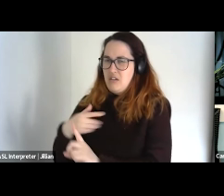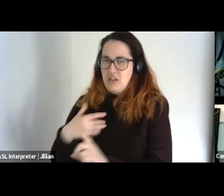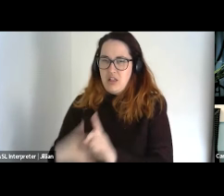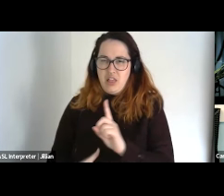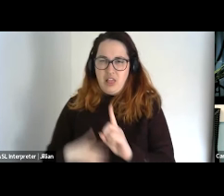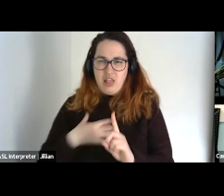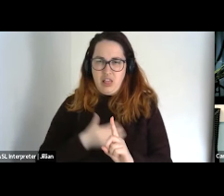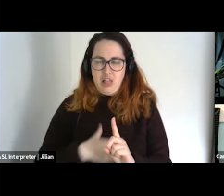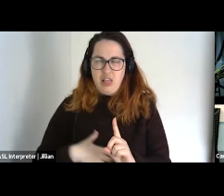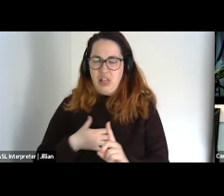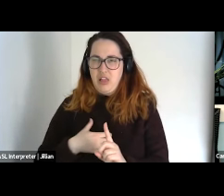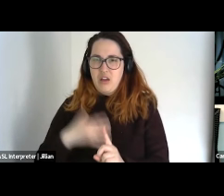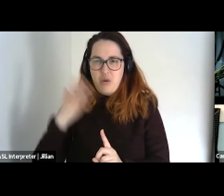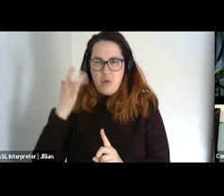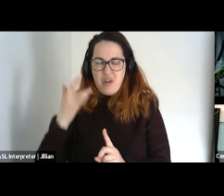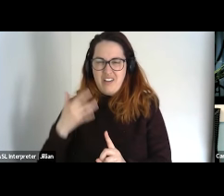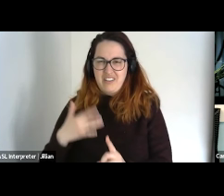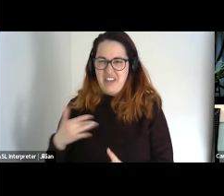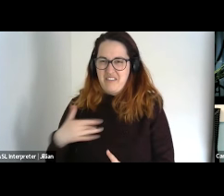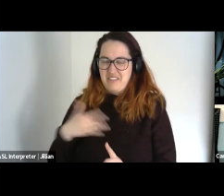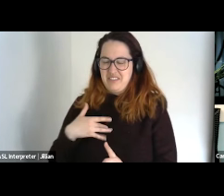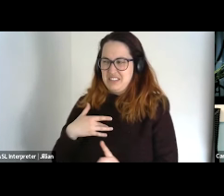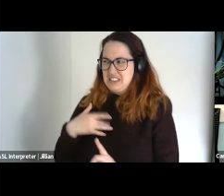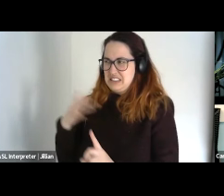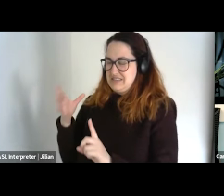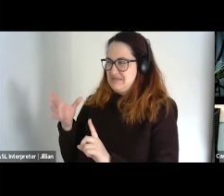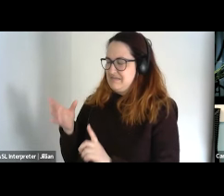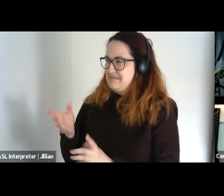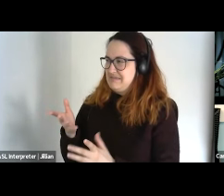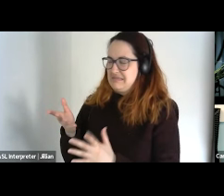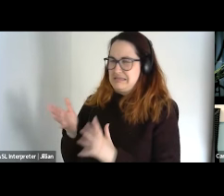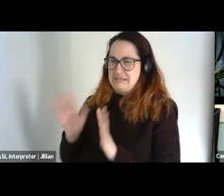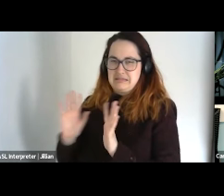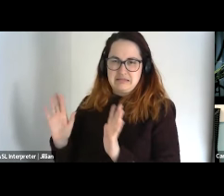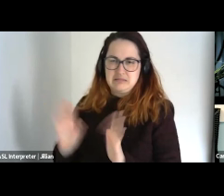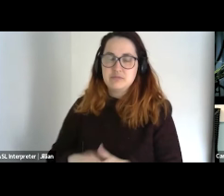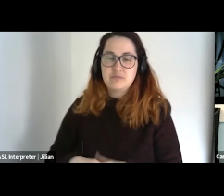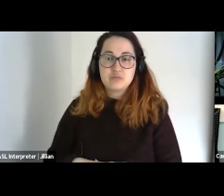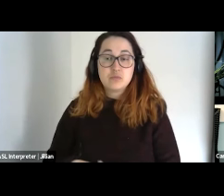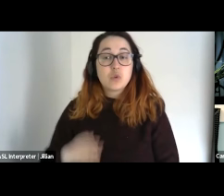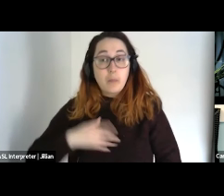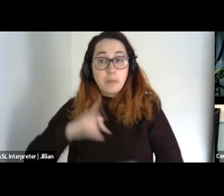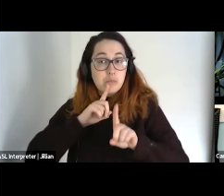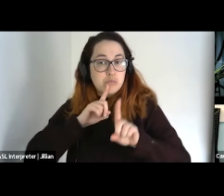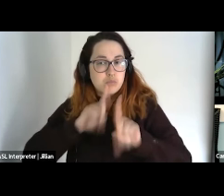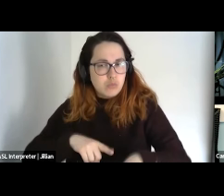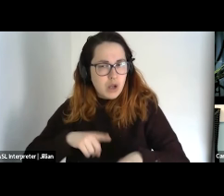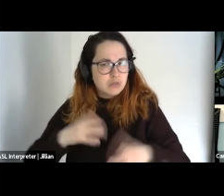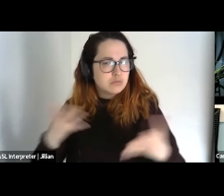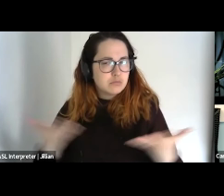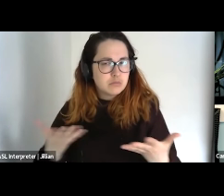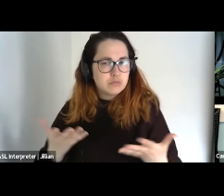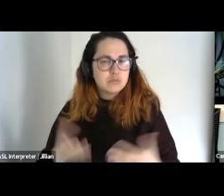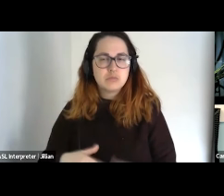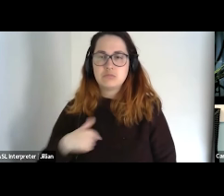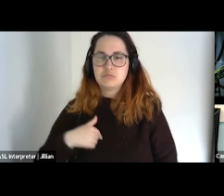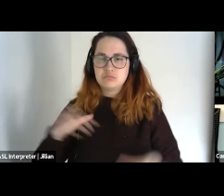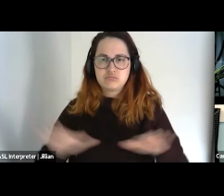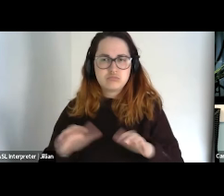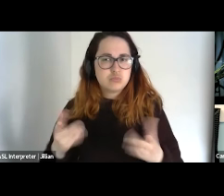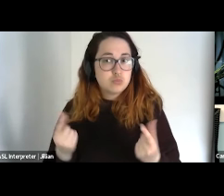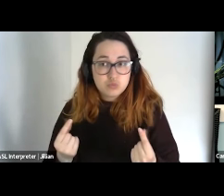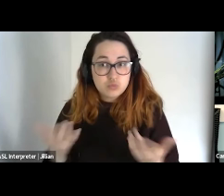to attach yucky feelings to this person. And then how did I react? So what actions did I take? I